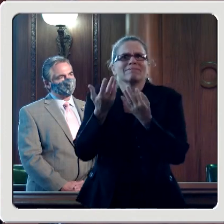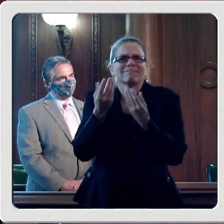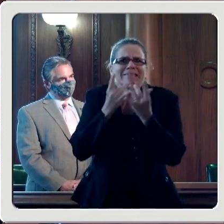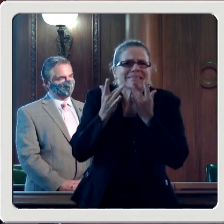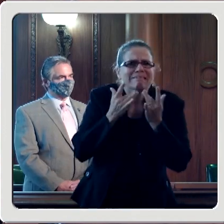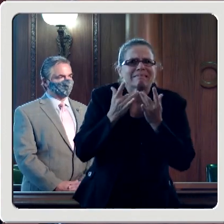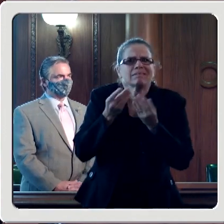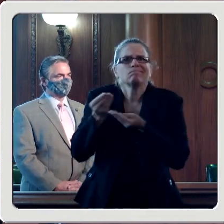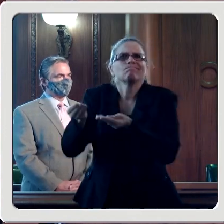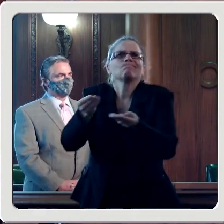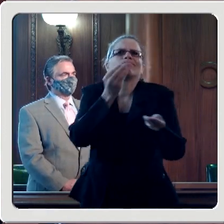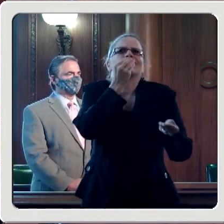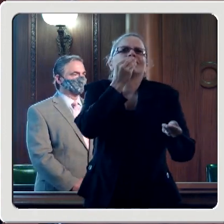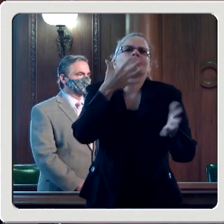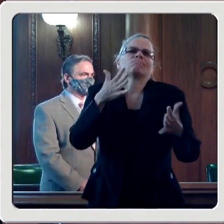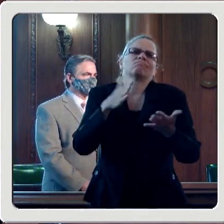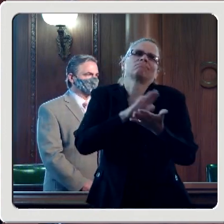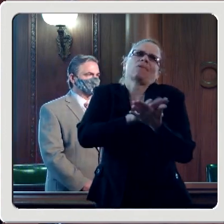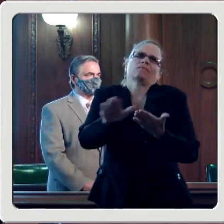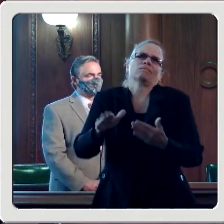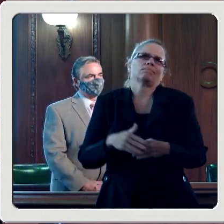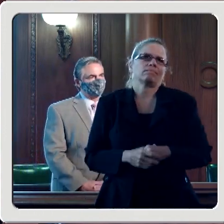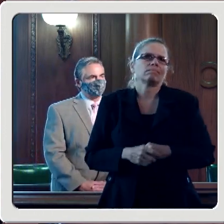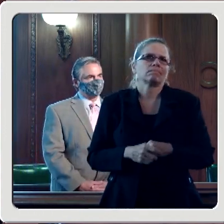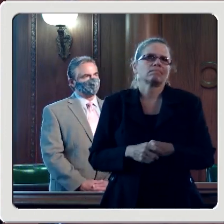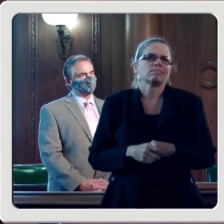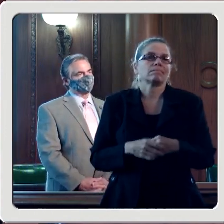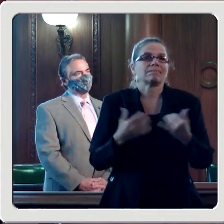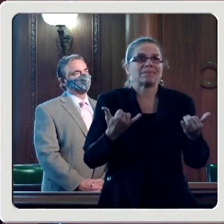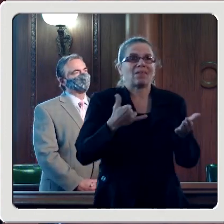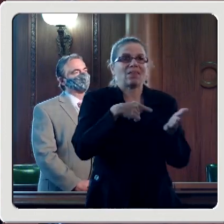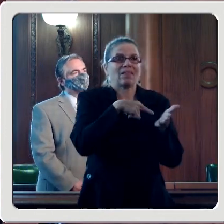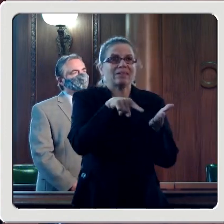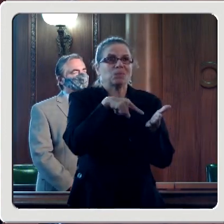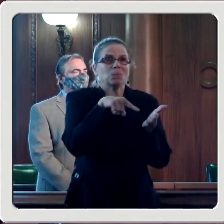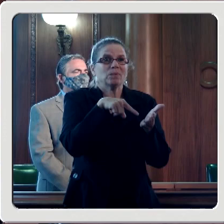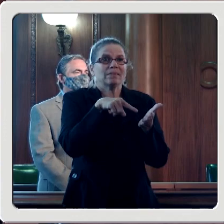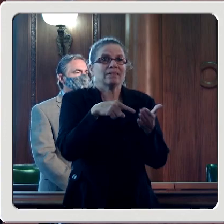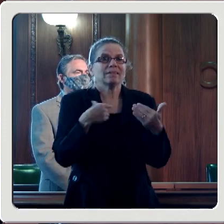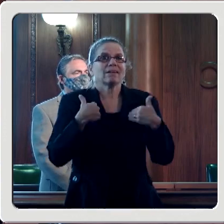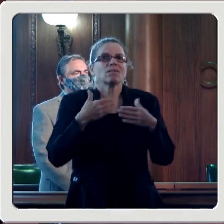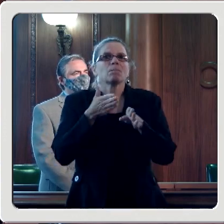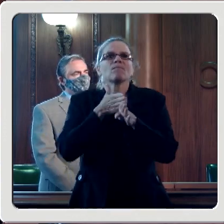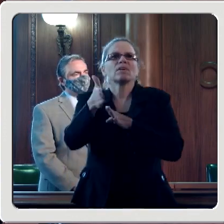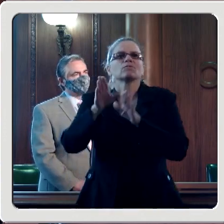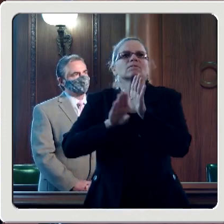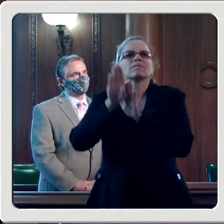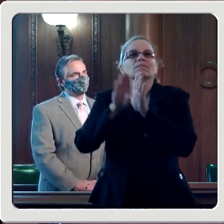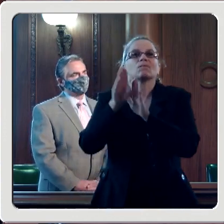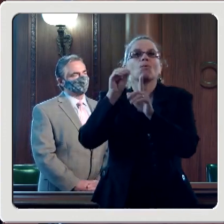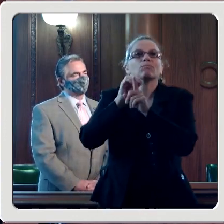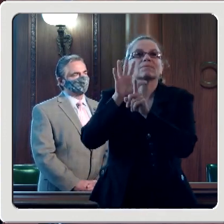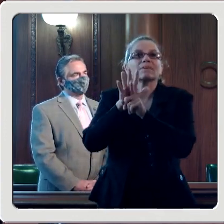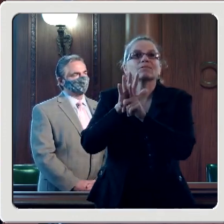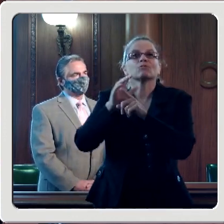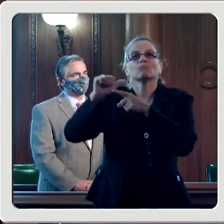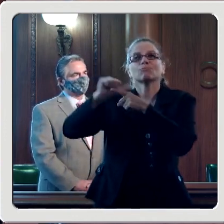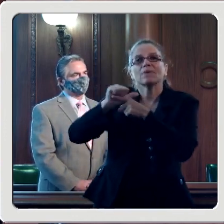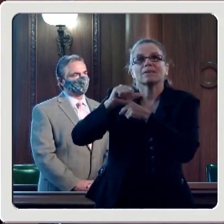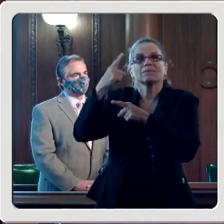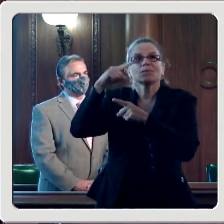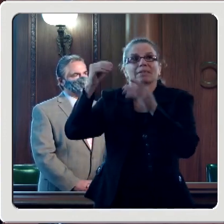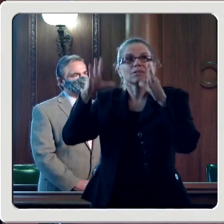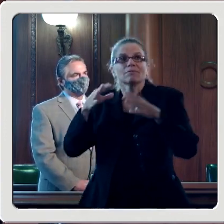considerable staff, started PD this week. So we started PD, again, following our plan, which is